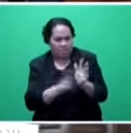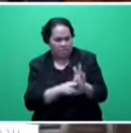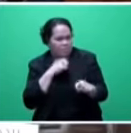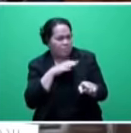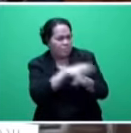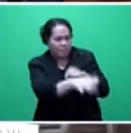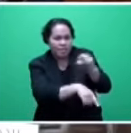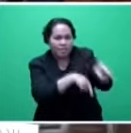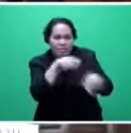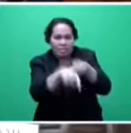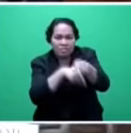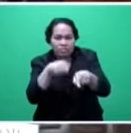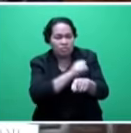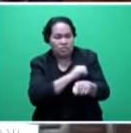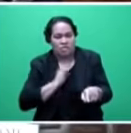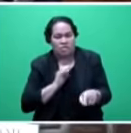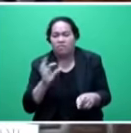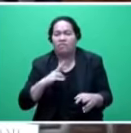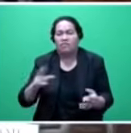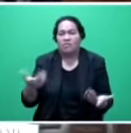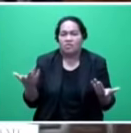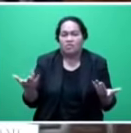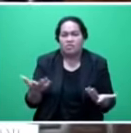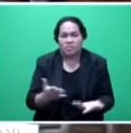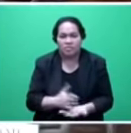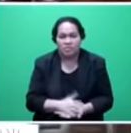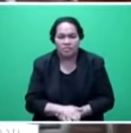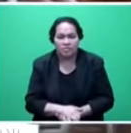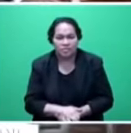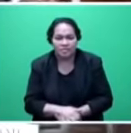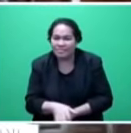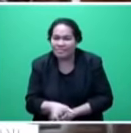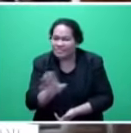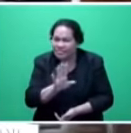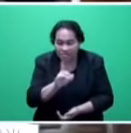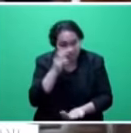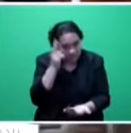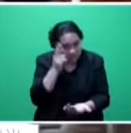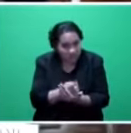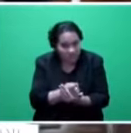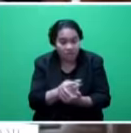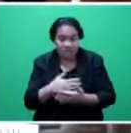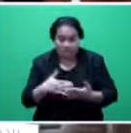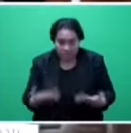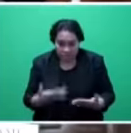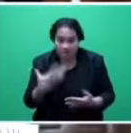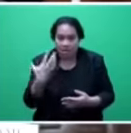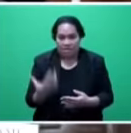a worker blaming his tools. Mr. Speaker, sir, there is no doubt that we are